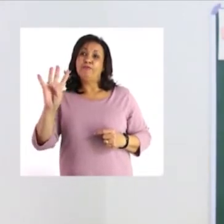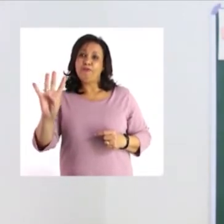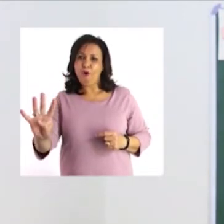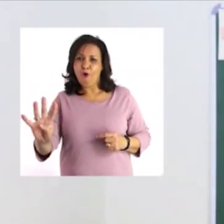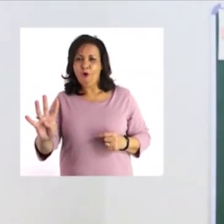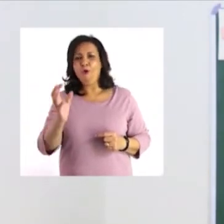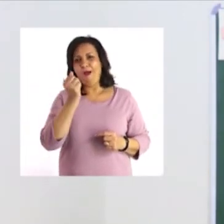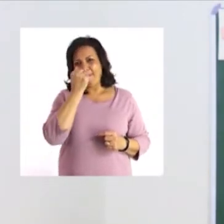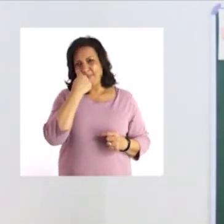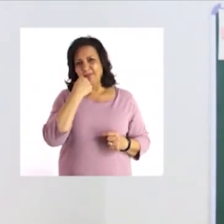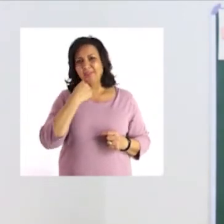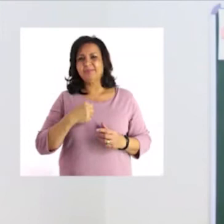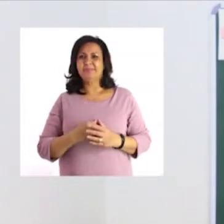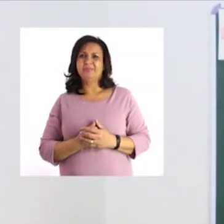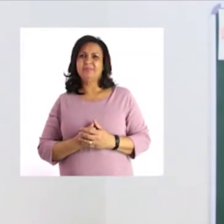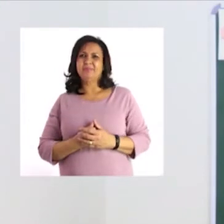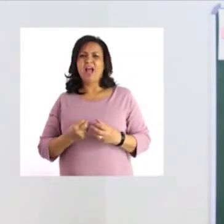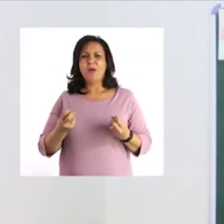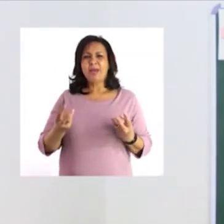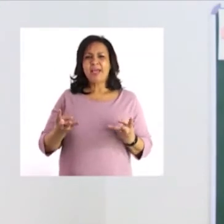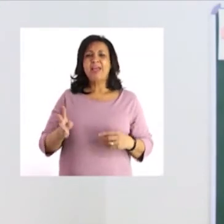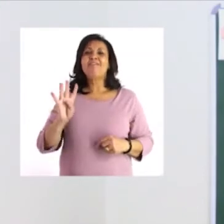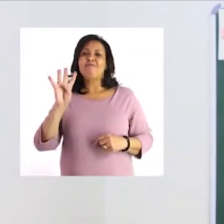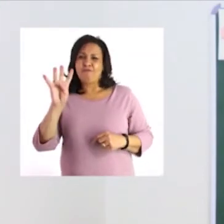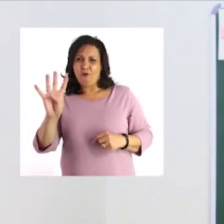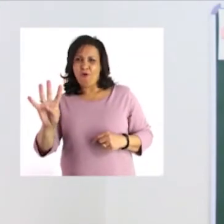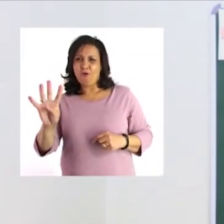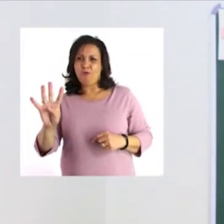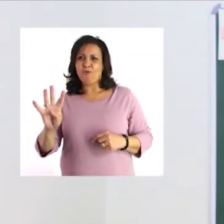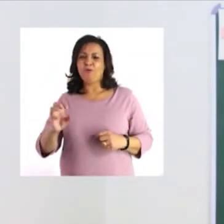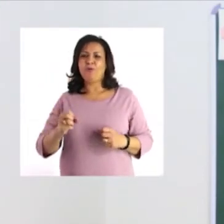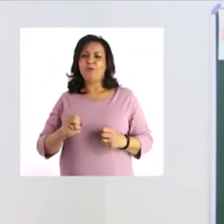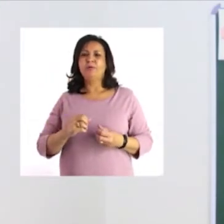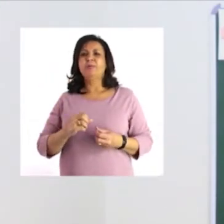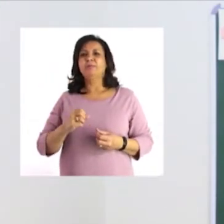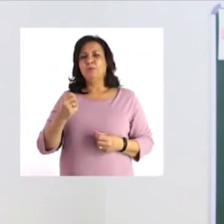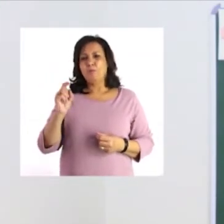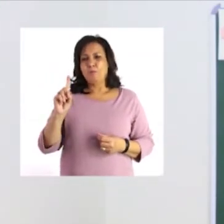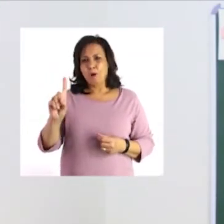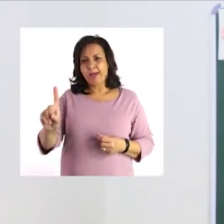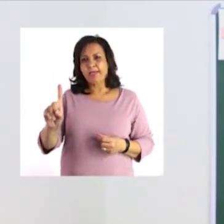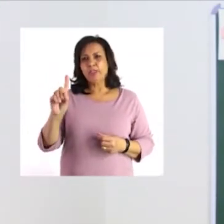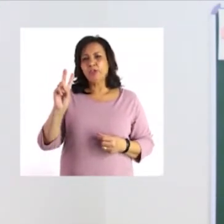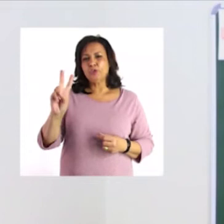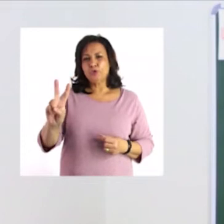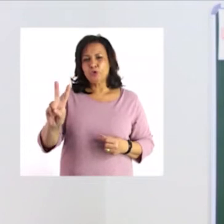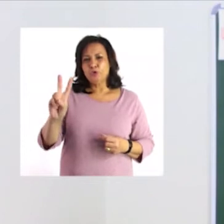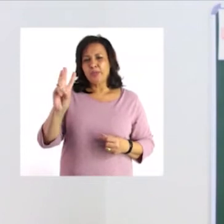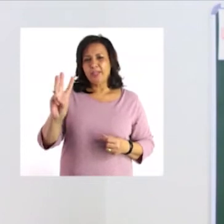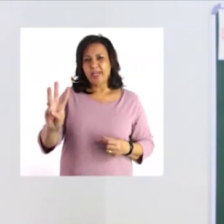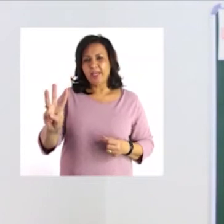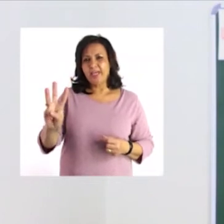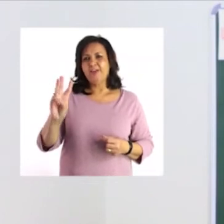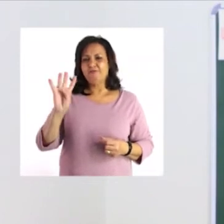4 apples. We have 4 apples. Let's count. 1, 2,